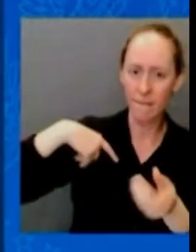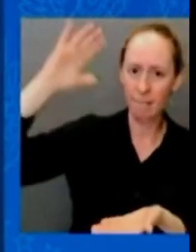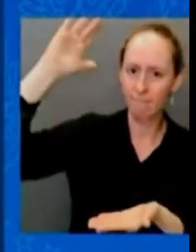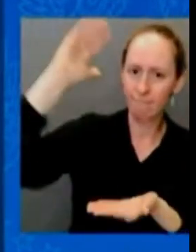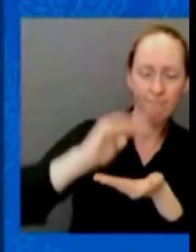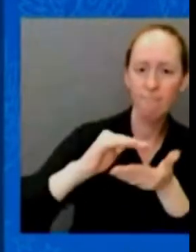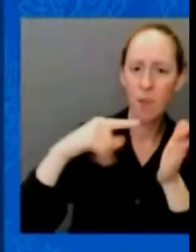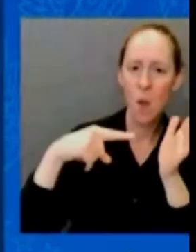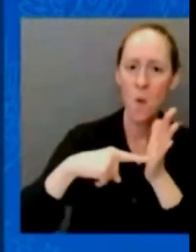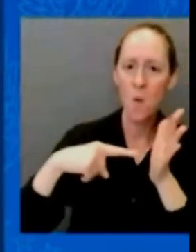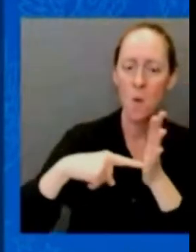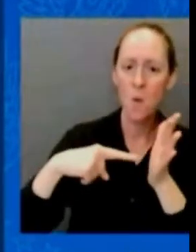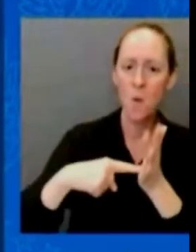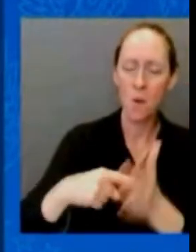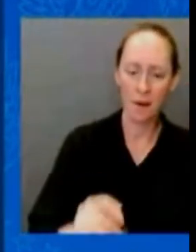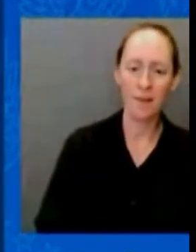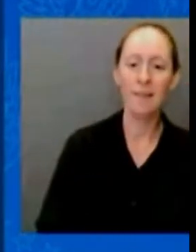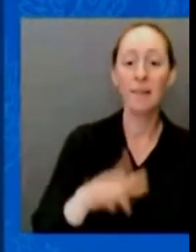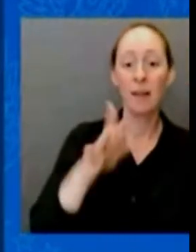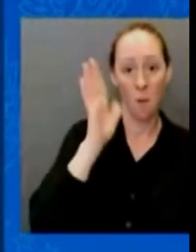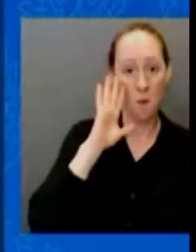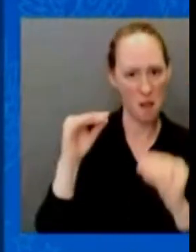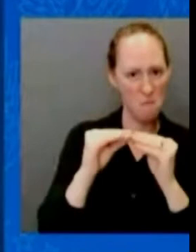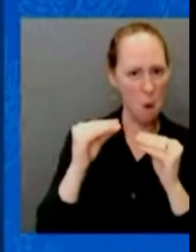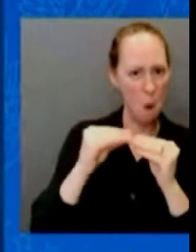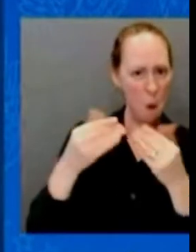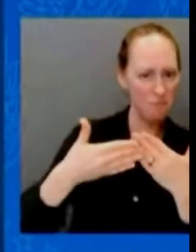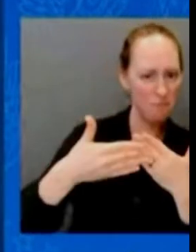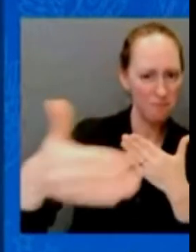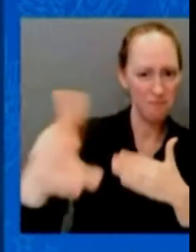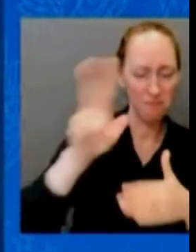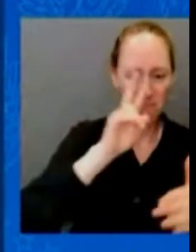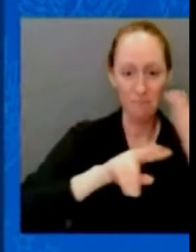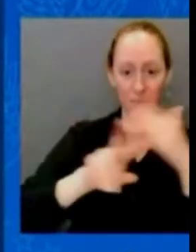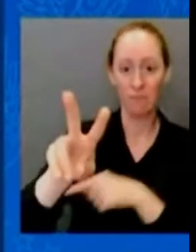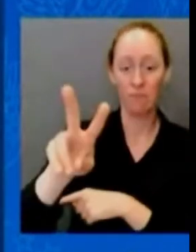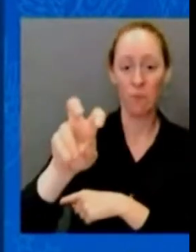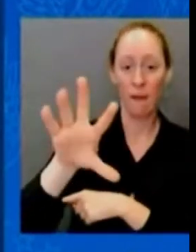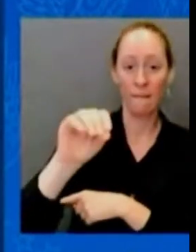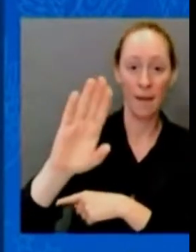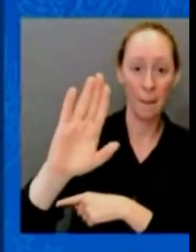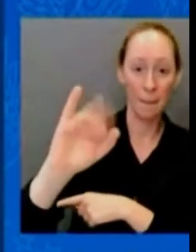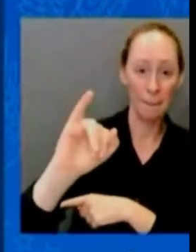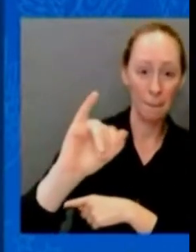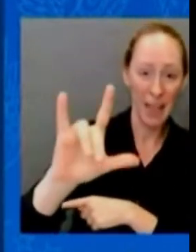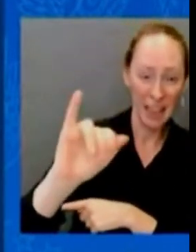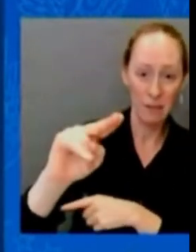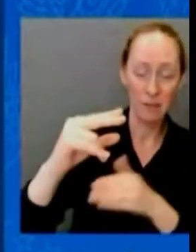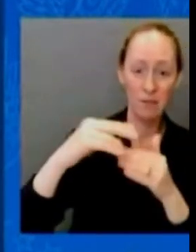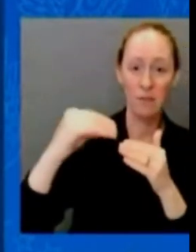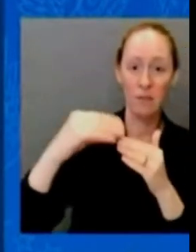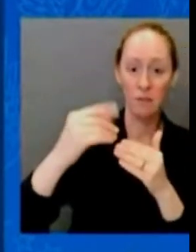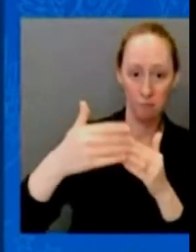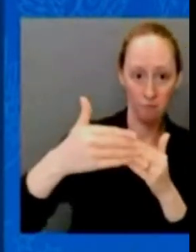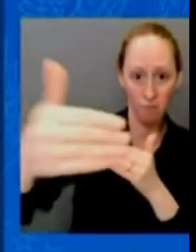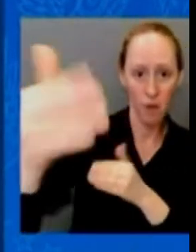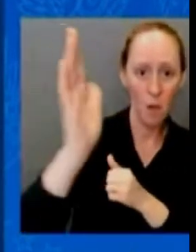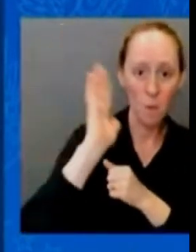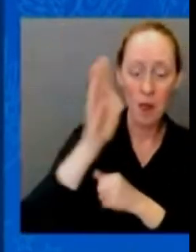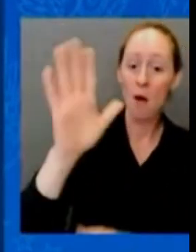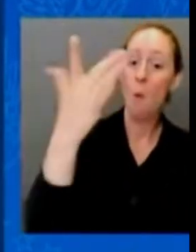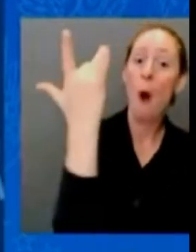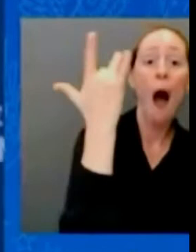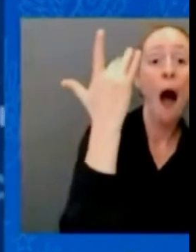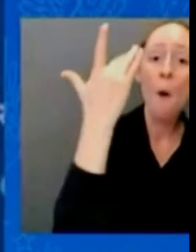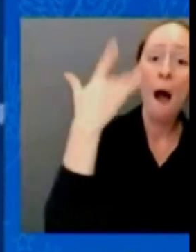$250 billion over the next decade. Why? A big part of that is because corporations are finally going to have to pay something,